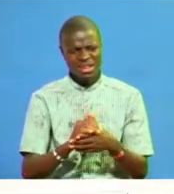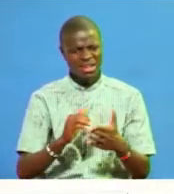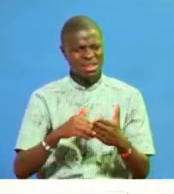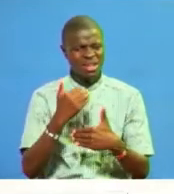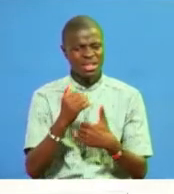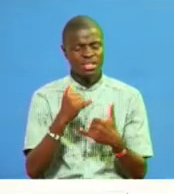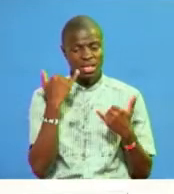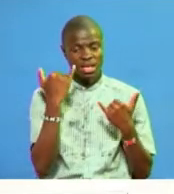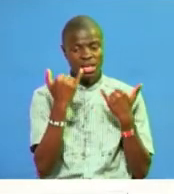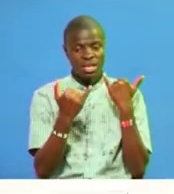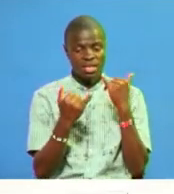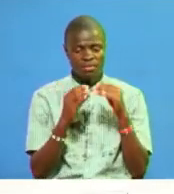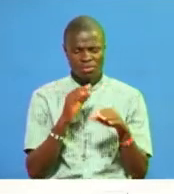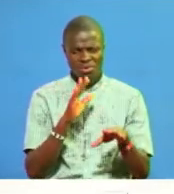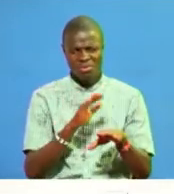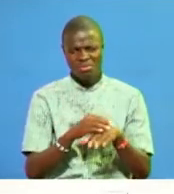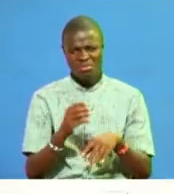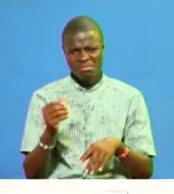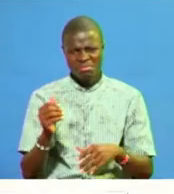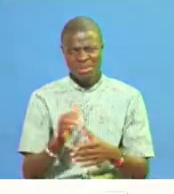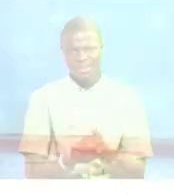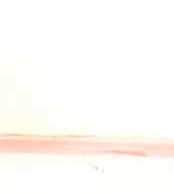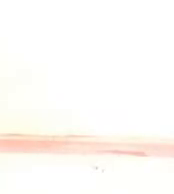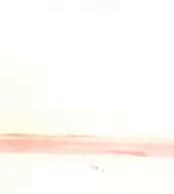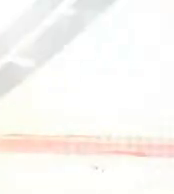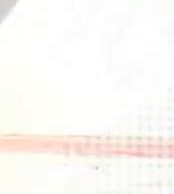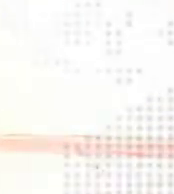on Bitcoin, so stay tuned.